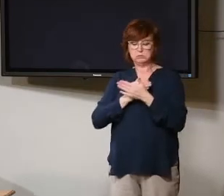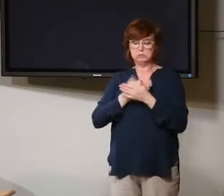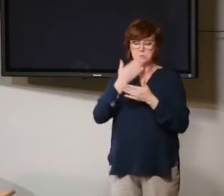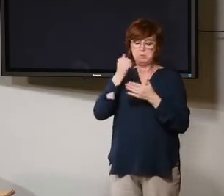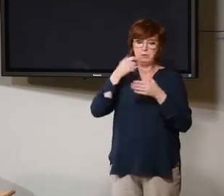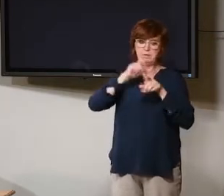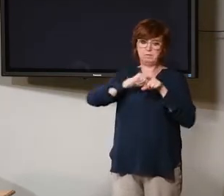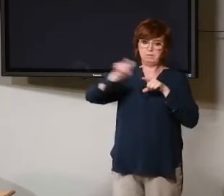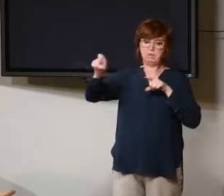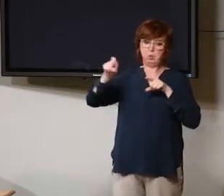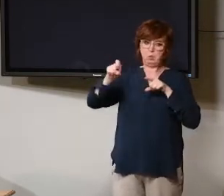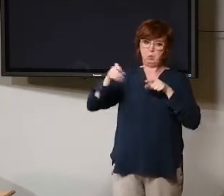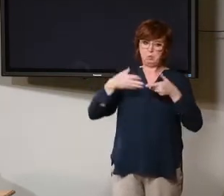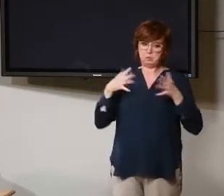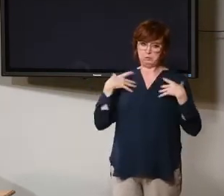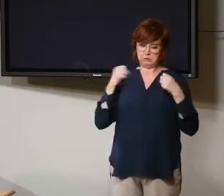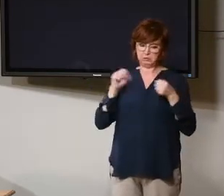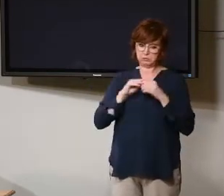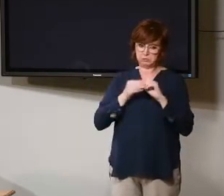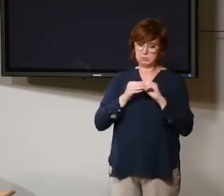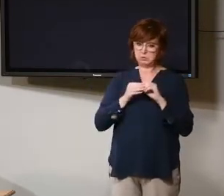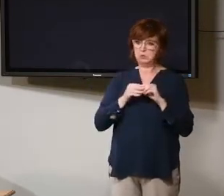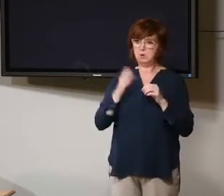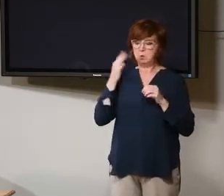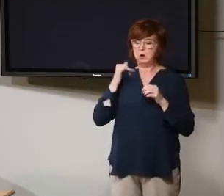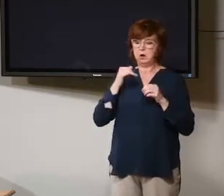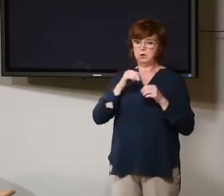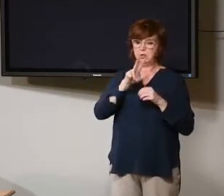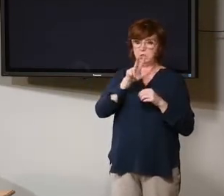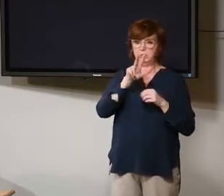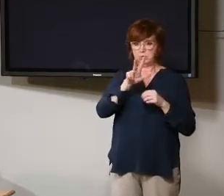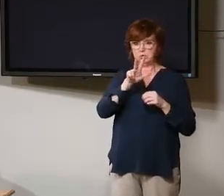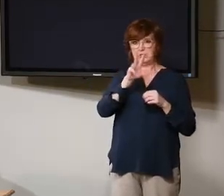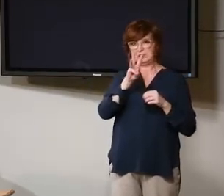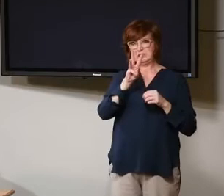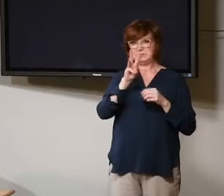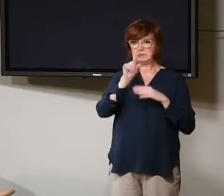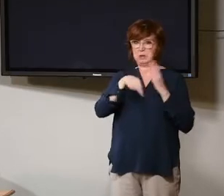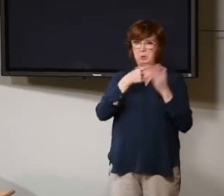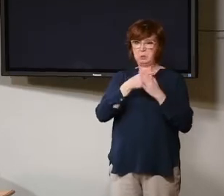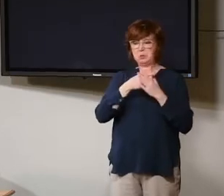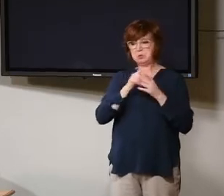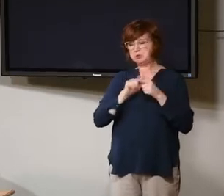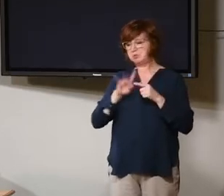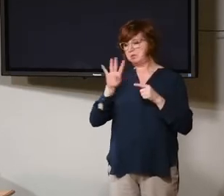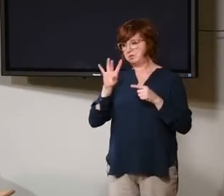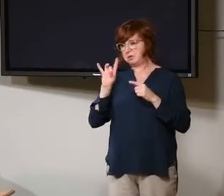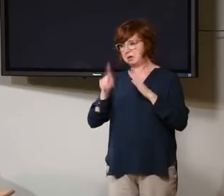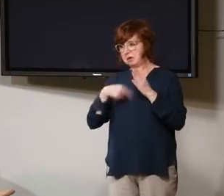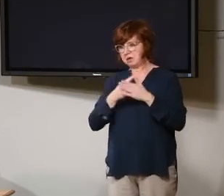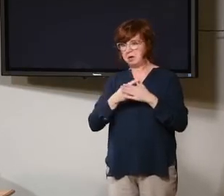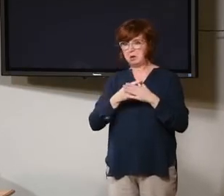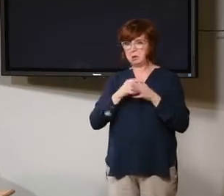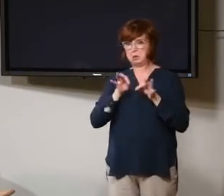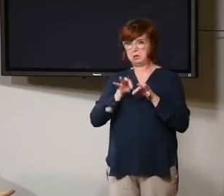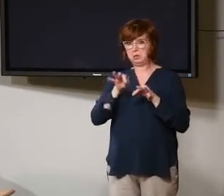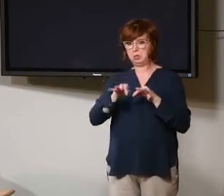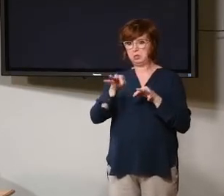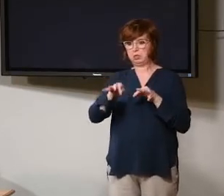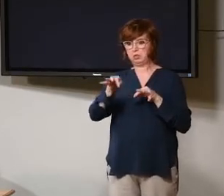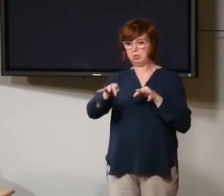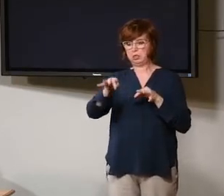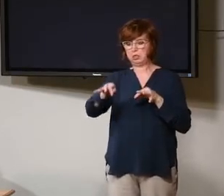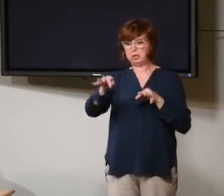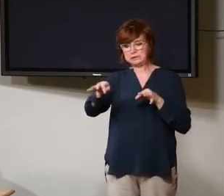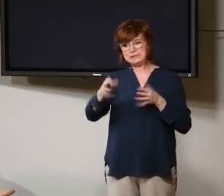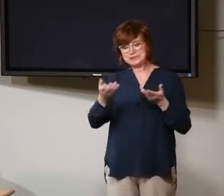because there is a 36 to 48 hour lag because the investigation is done, and then and then the